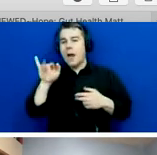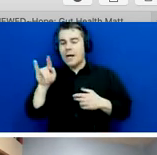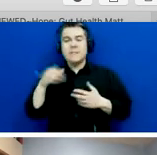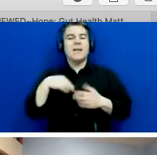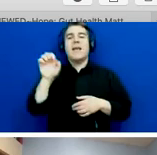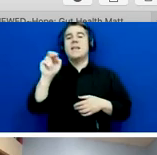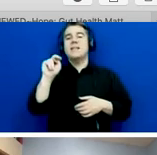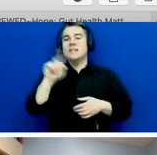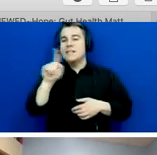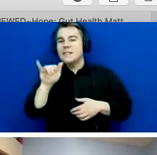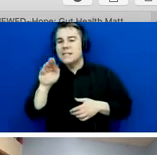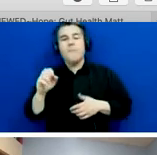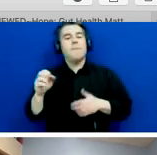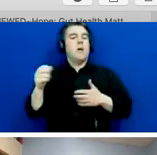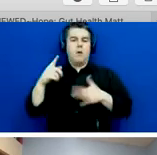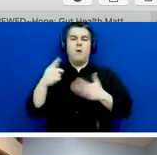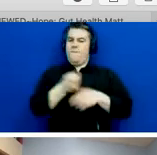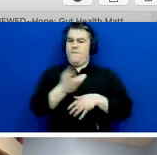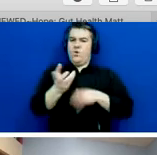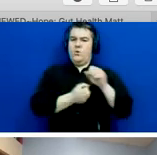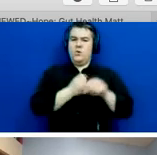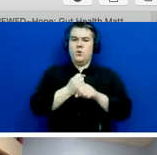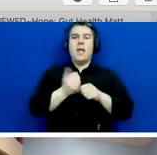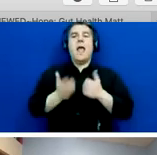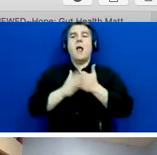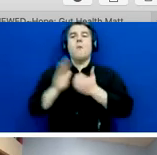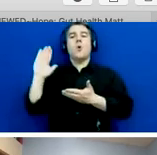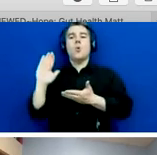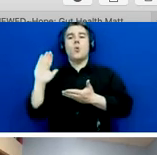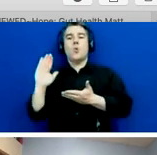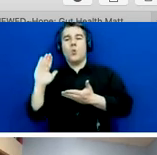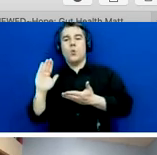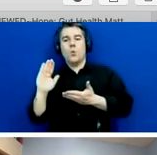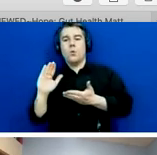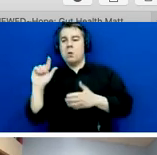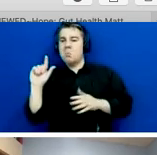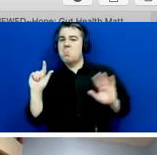years, and everything kind of just eased the situation. It was like